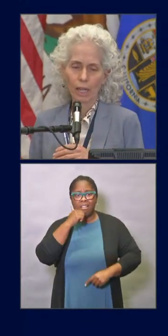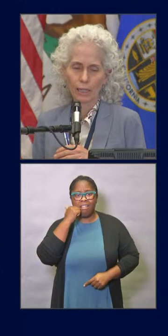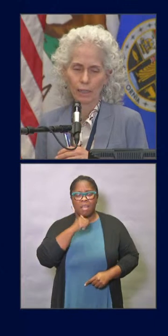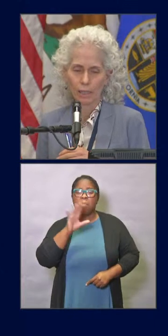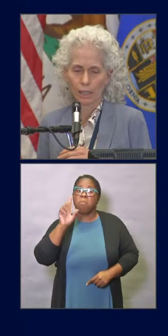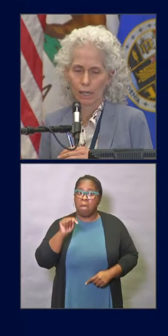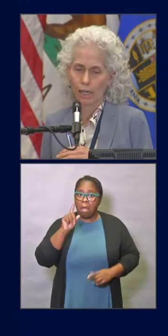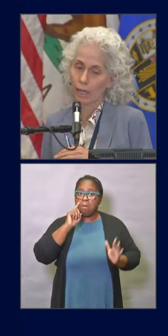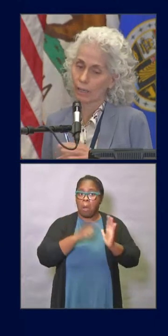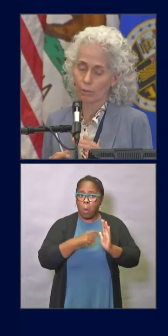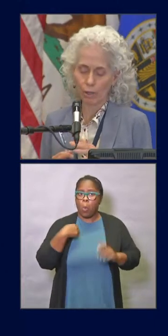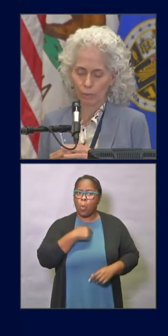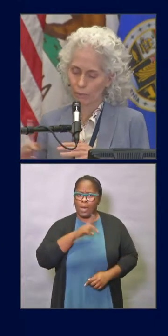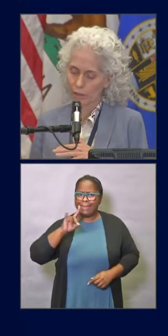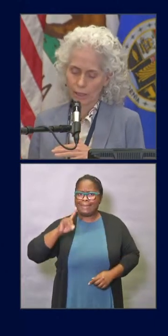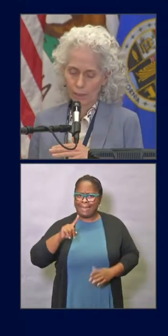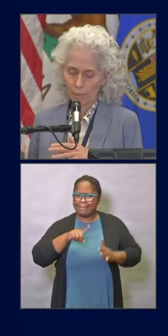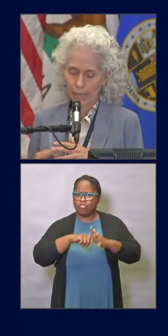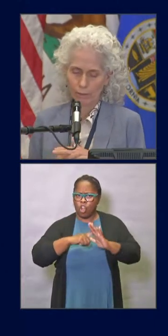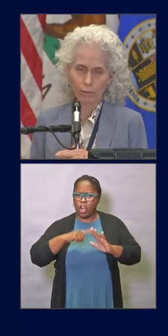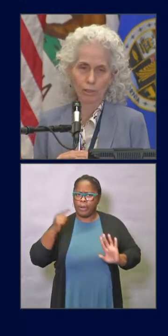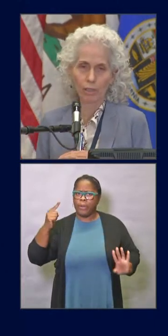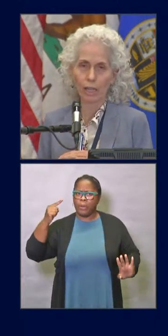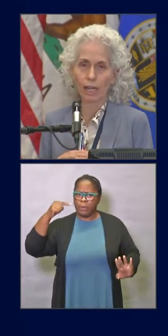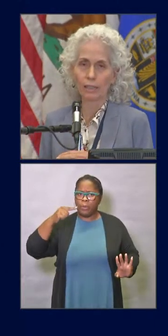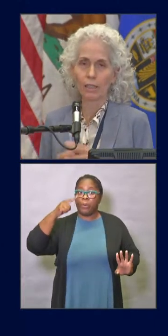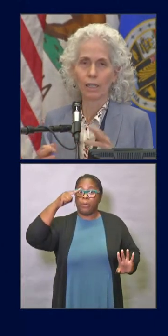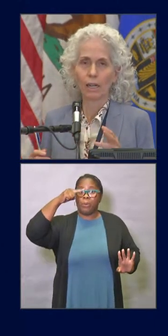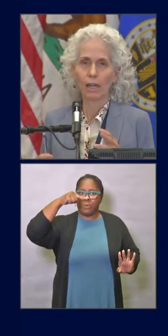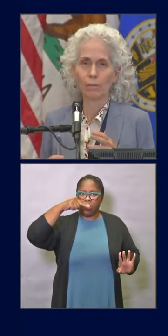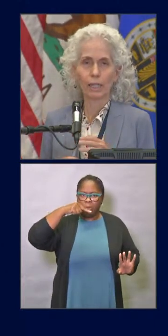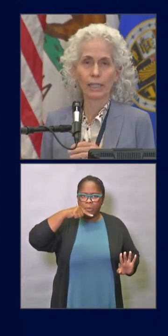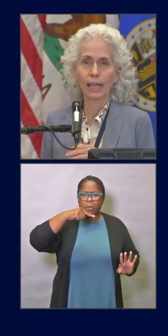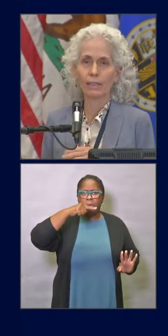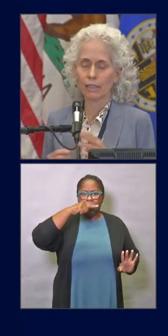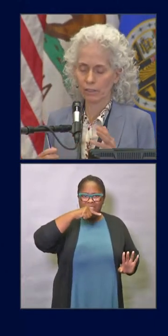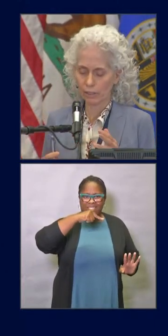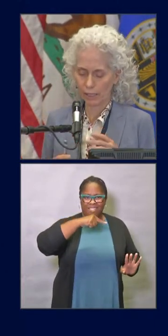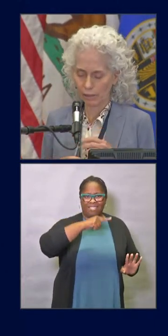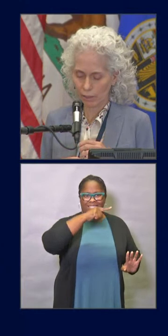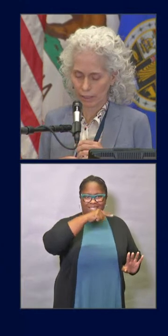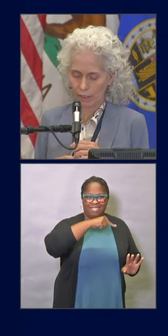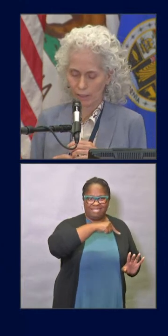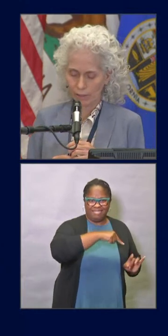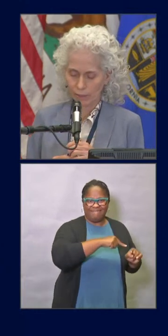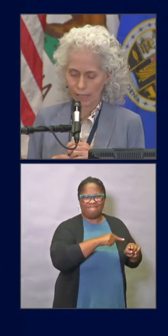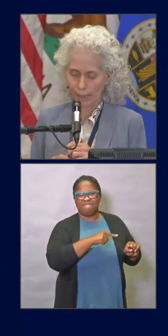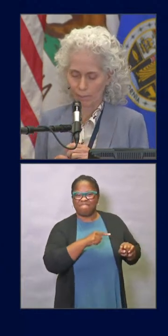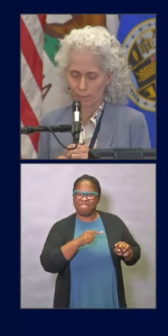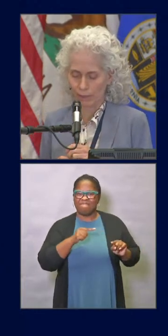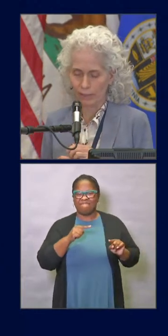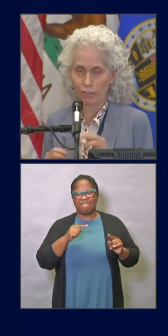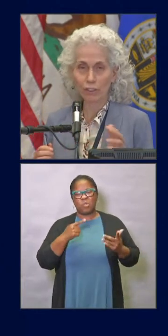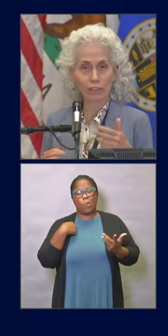a decline, and we're hoping we're going to get back to a decline. We again need to take a look at all